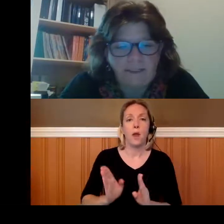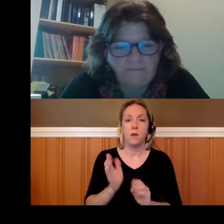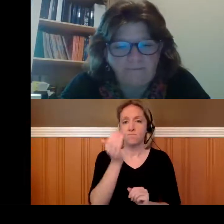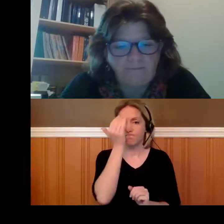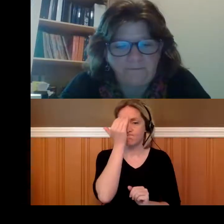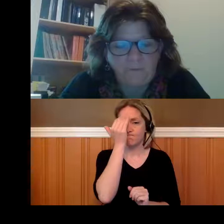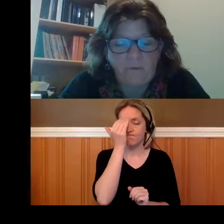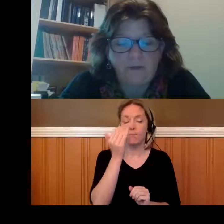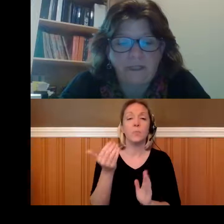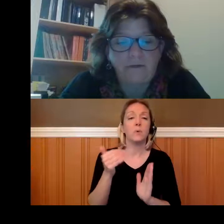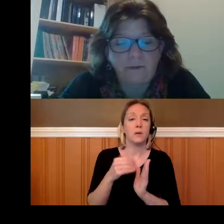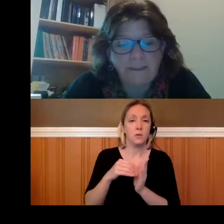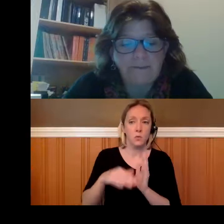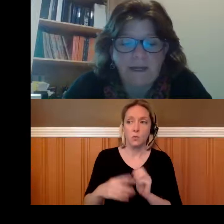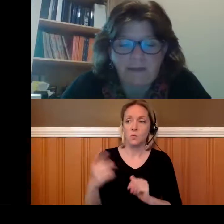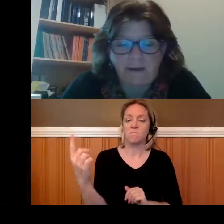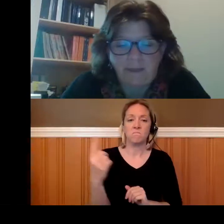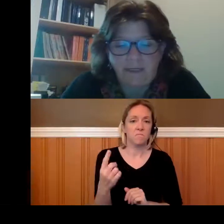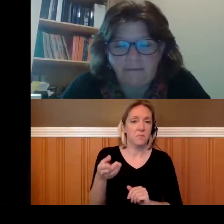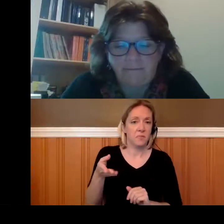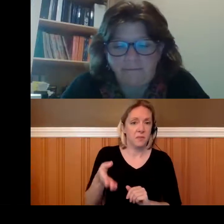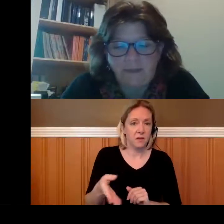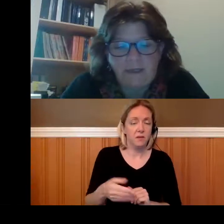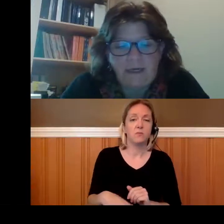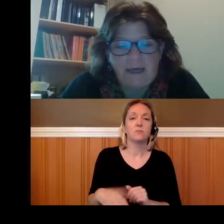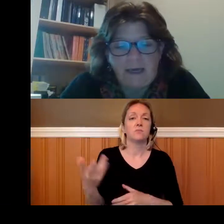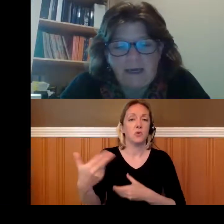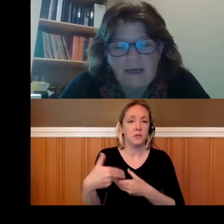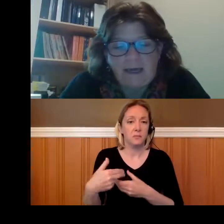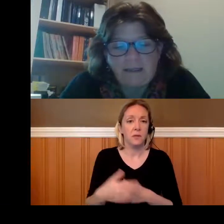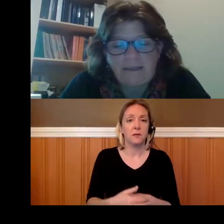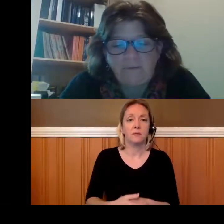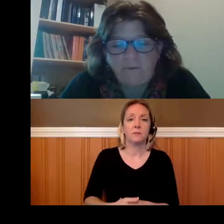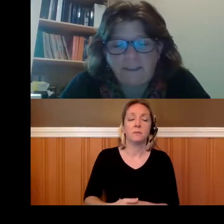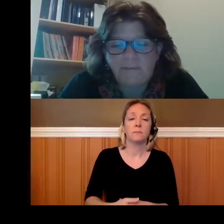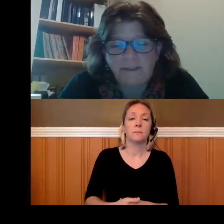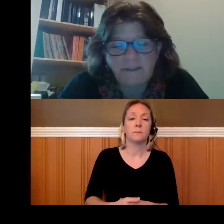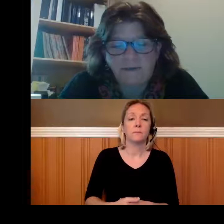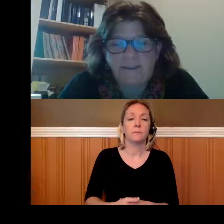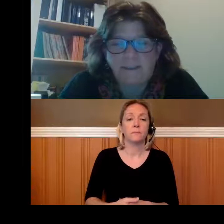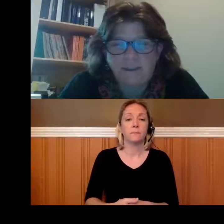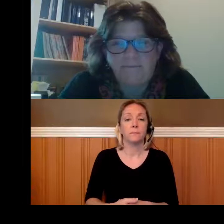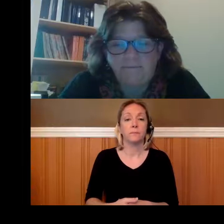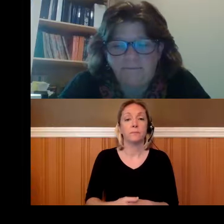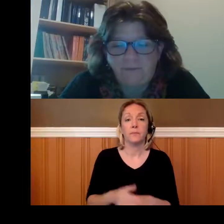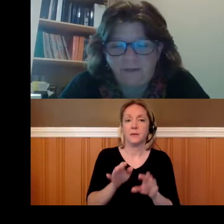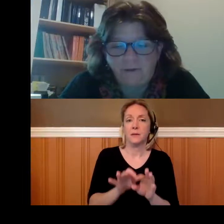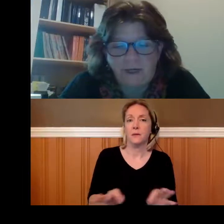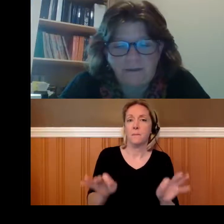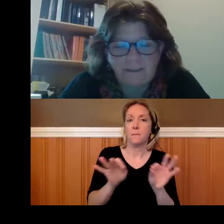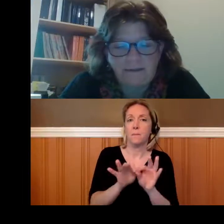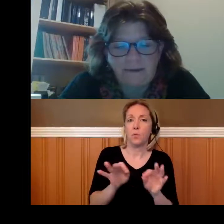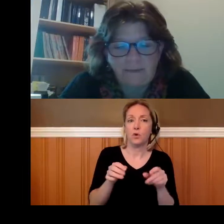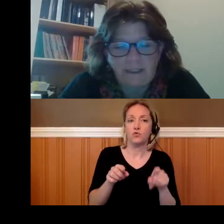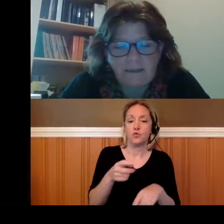We want your child to participate in that meeting. It's even more essential when the topic is transition that your child is at